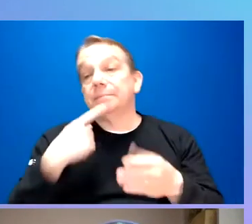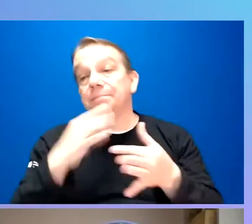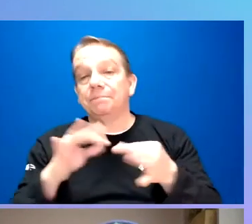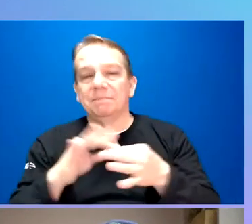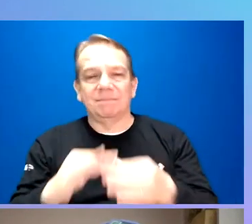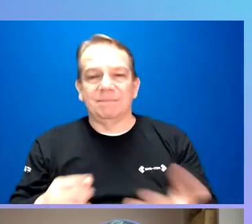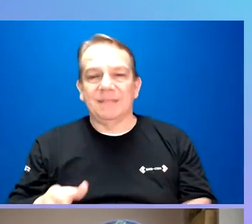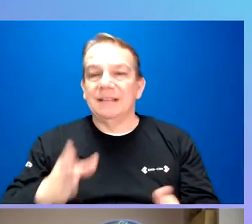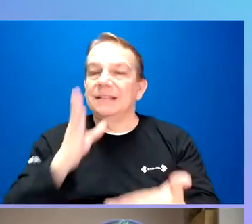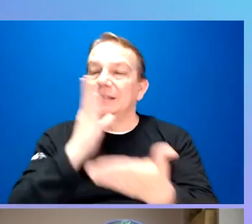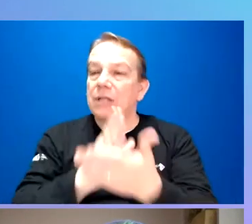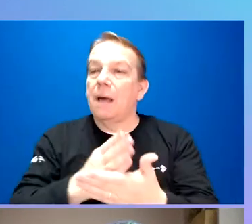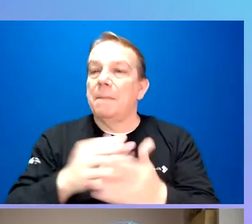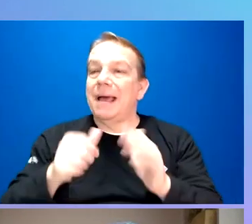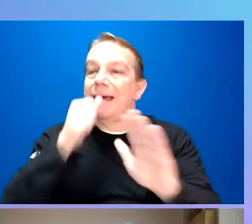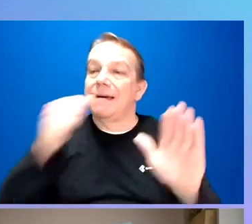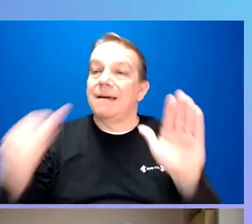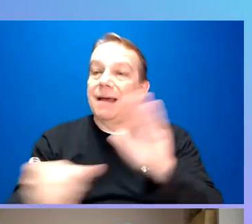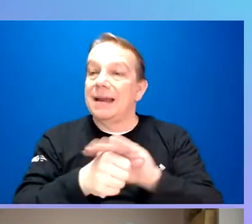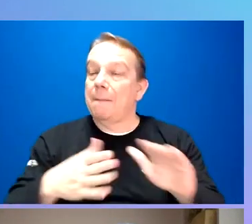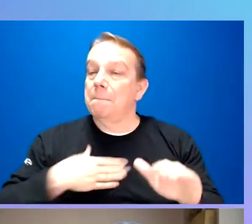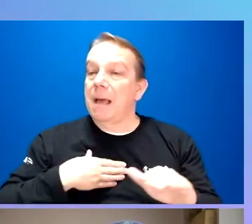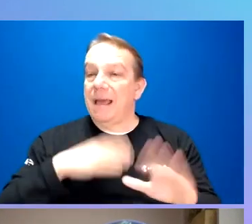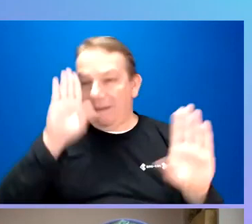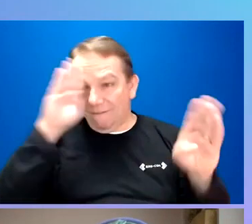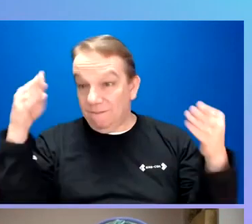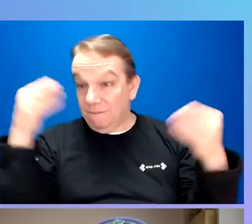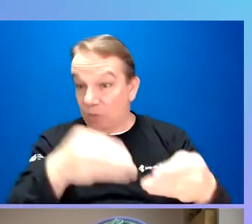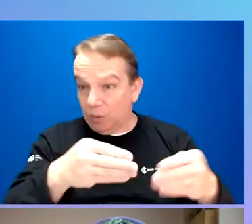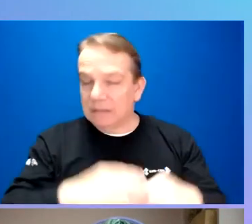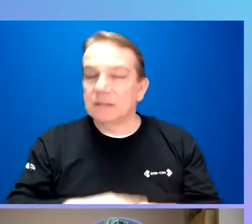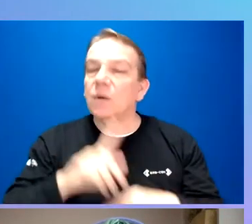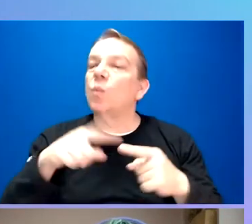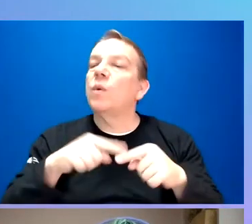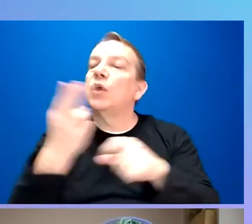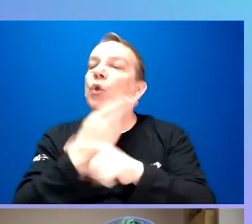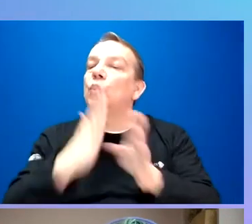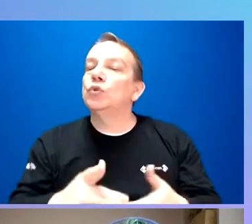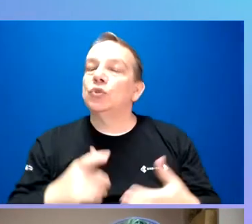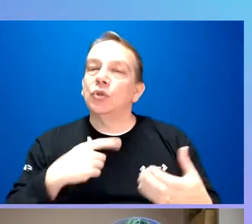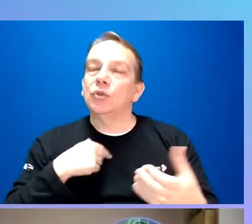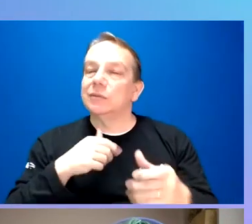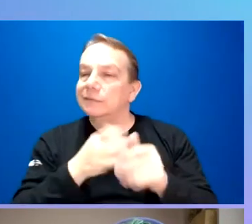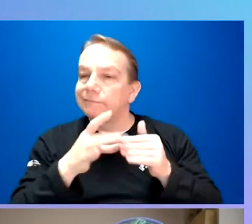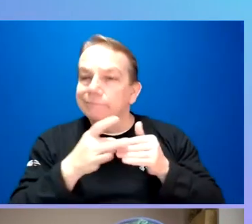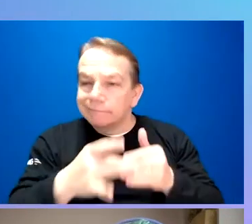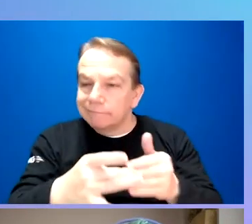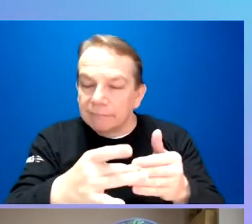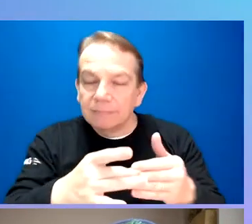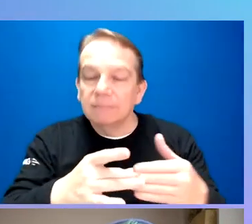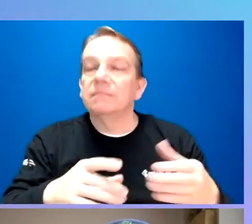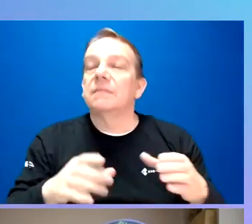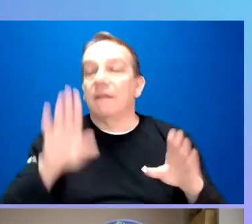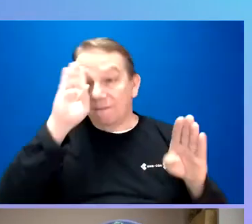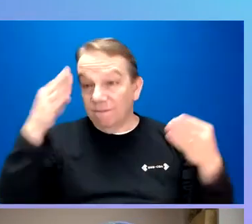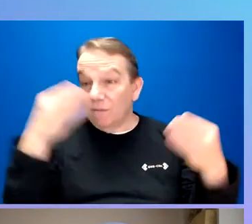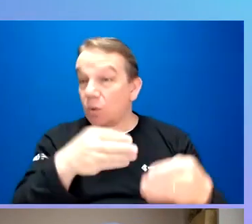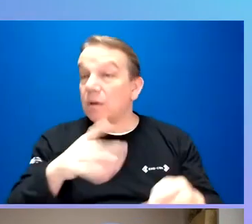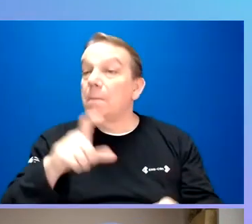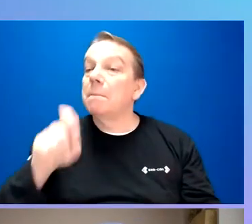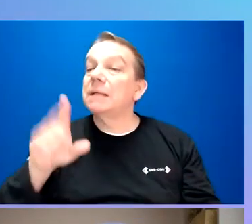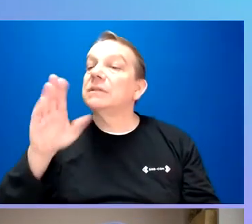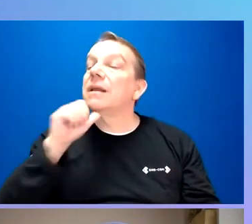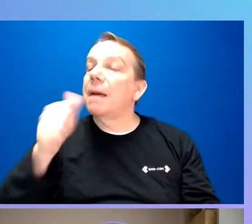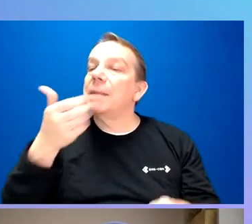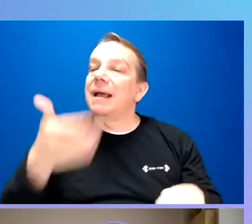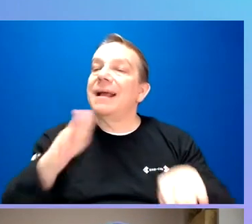"Hey, stop hiding my focus." So when the user is navigating by, the focus element must not be